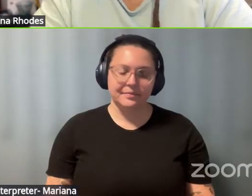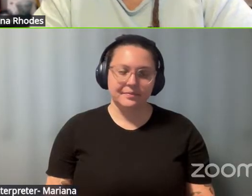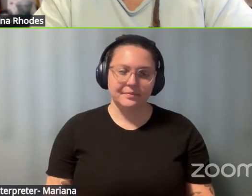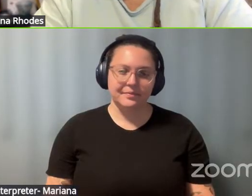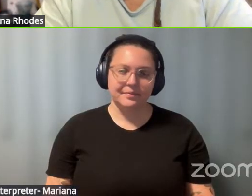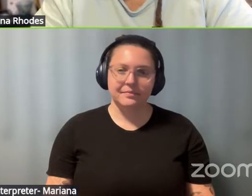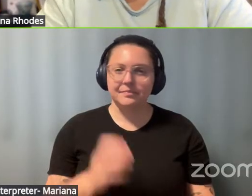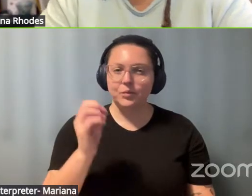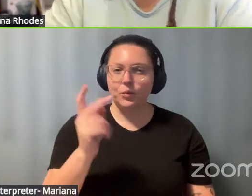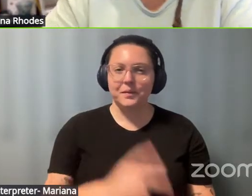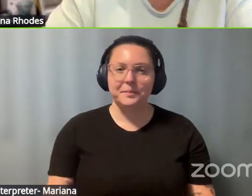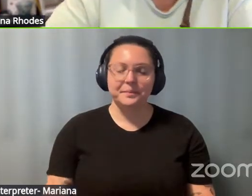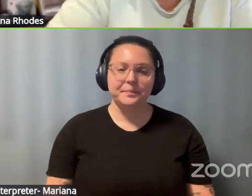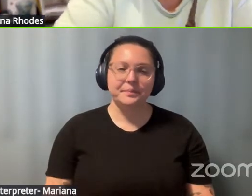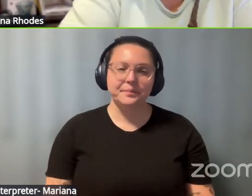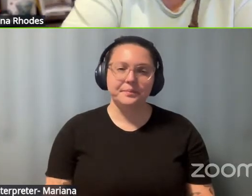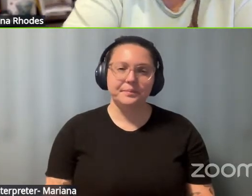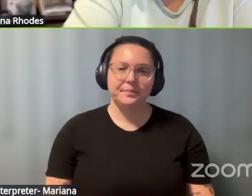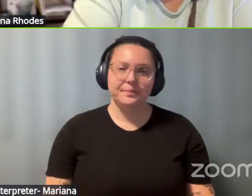Okay.